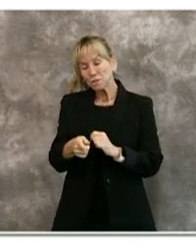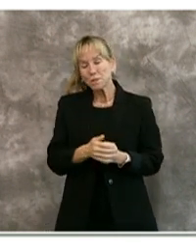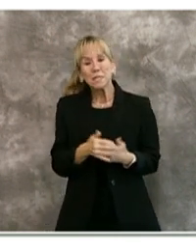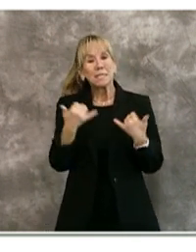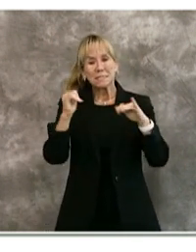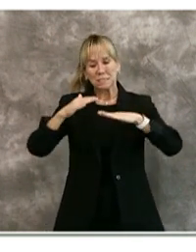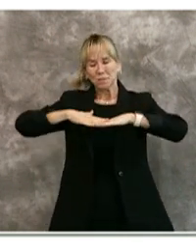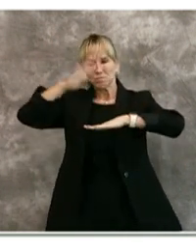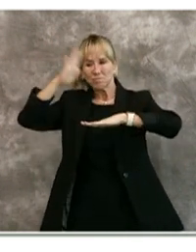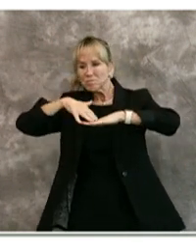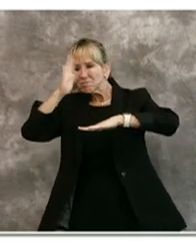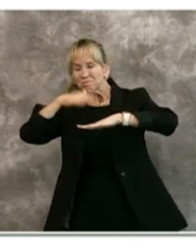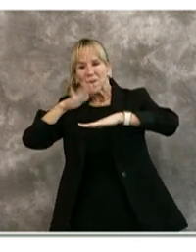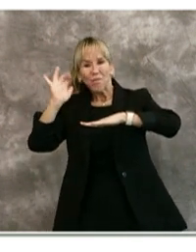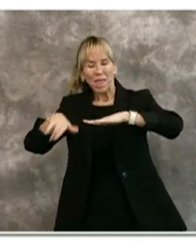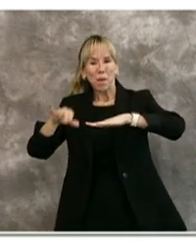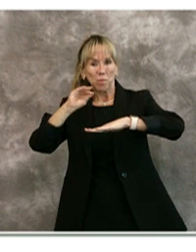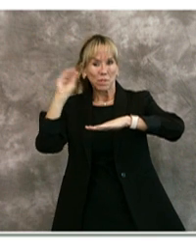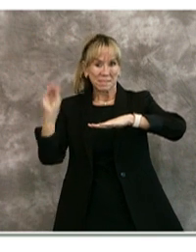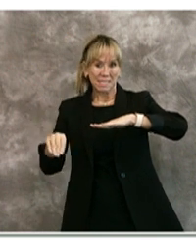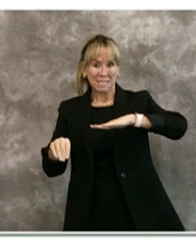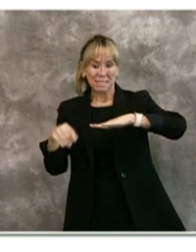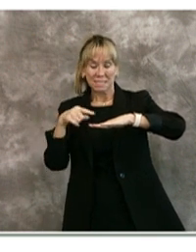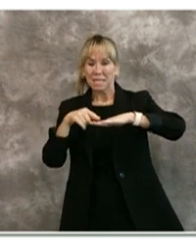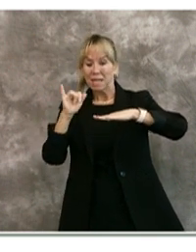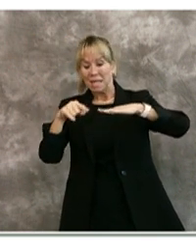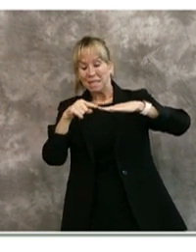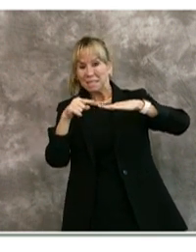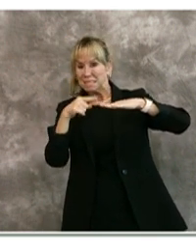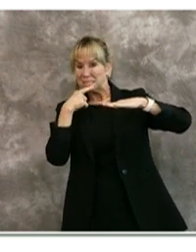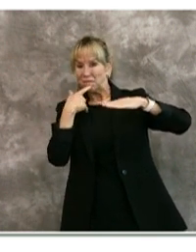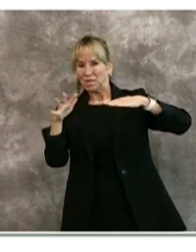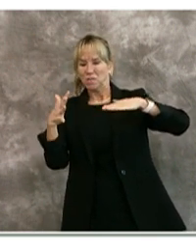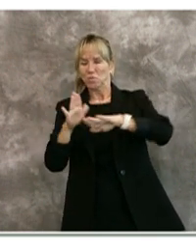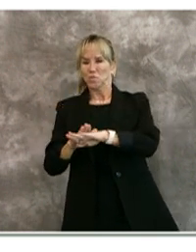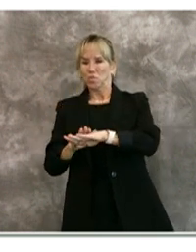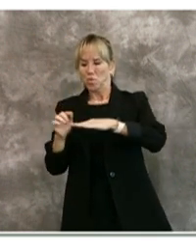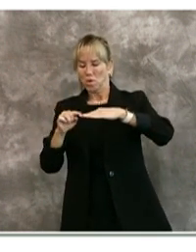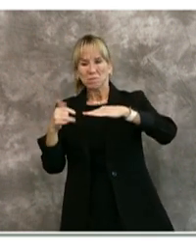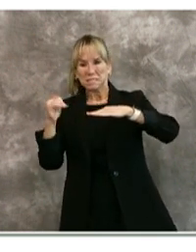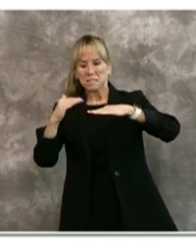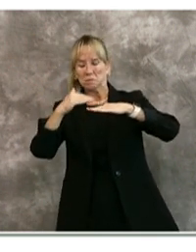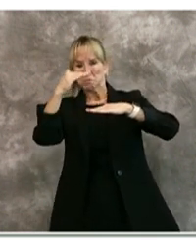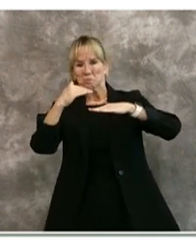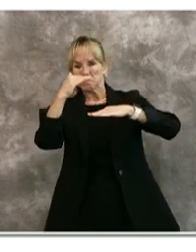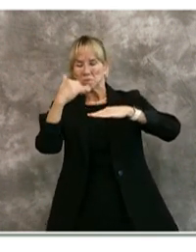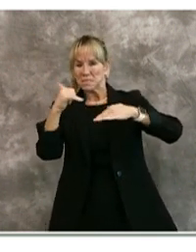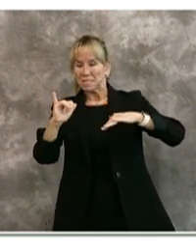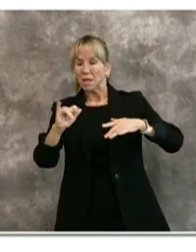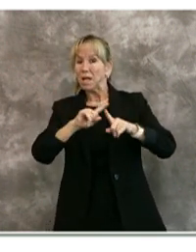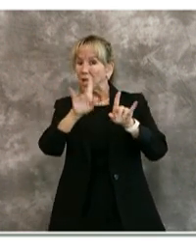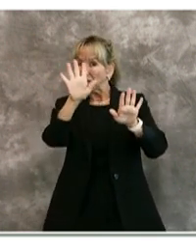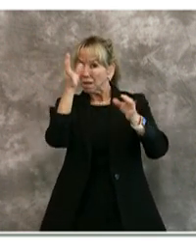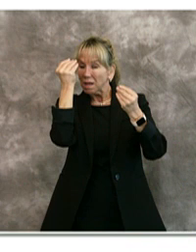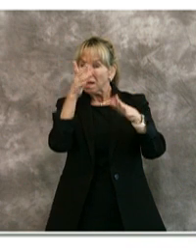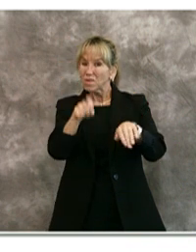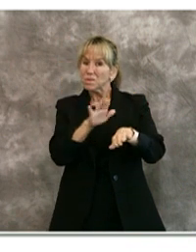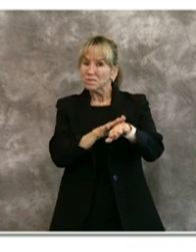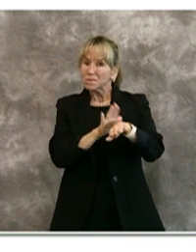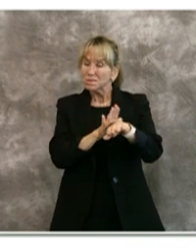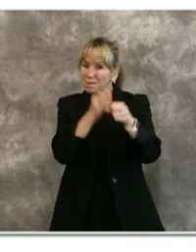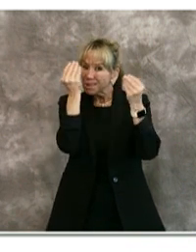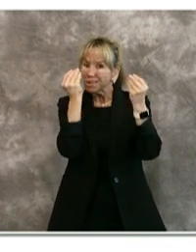the percentage that is identified for our triggers. And again, the caveat there is if you